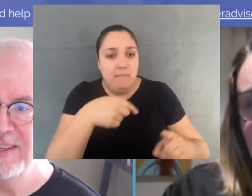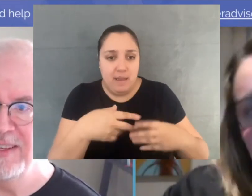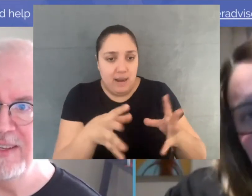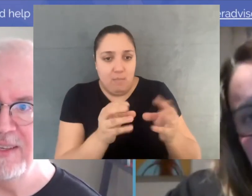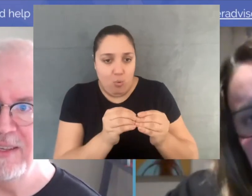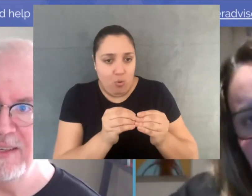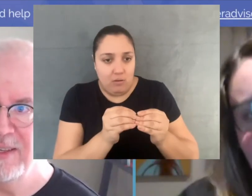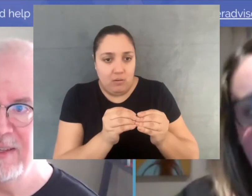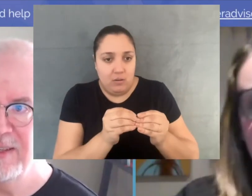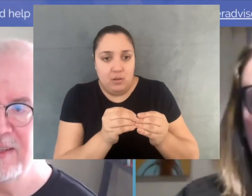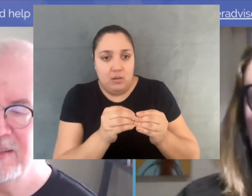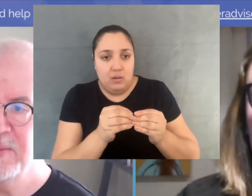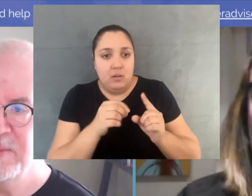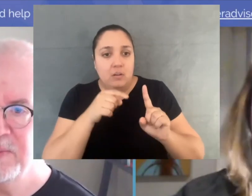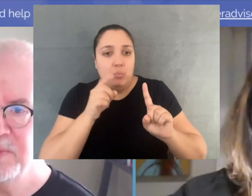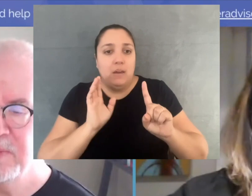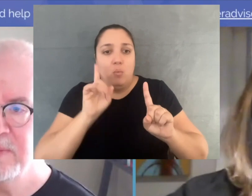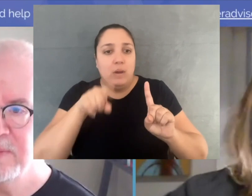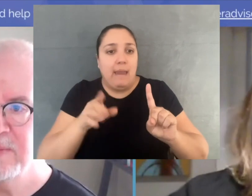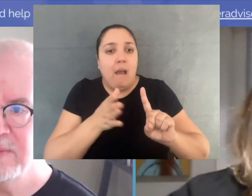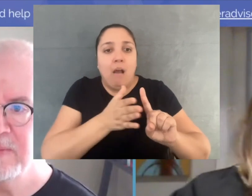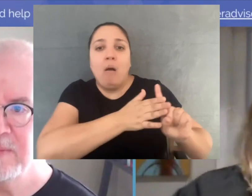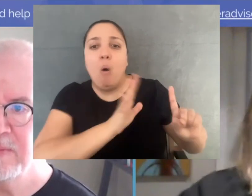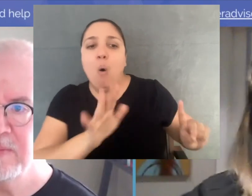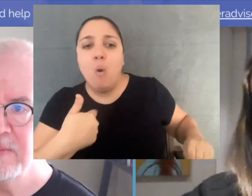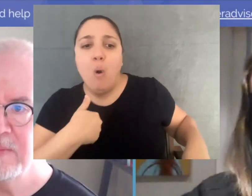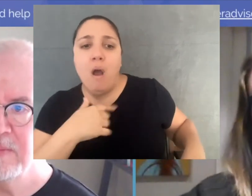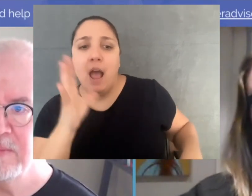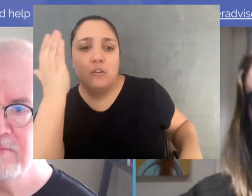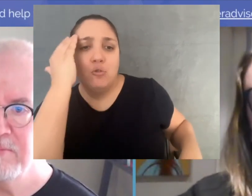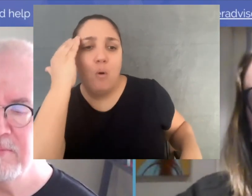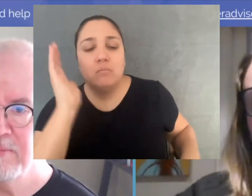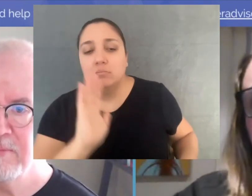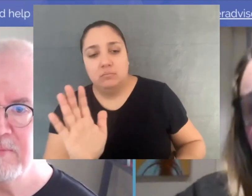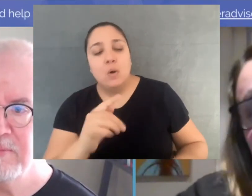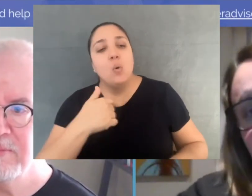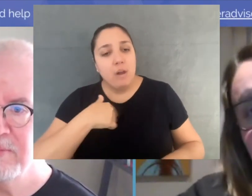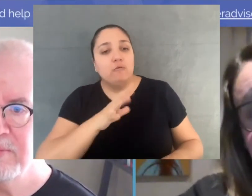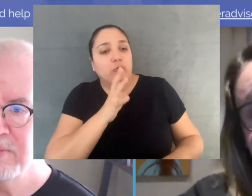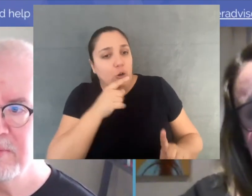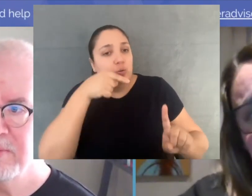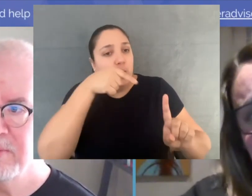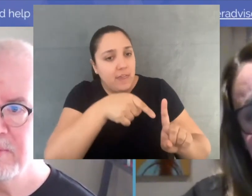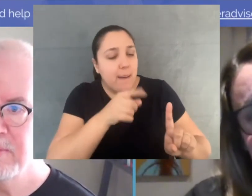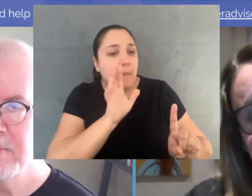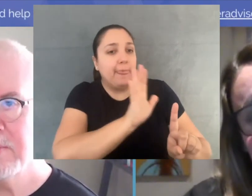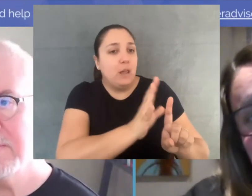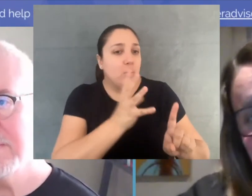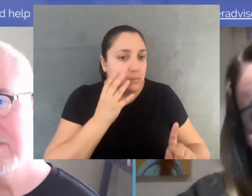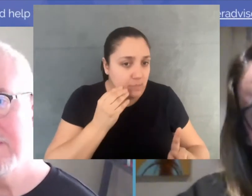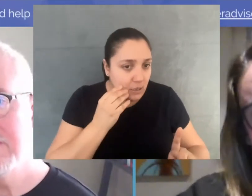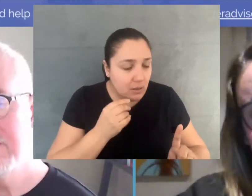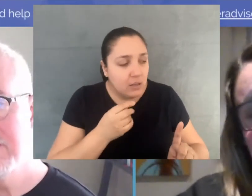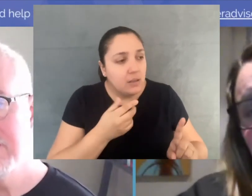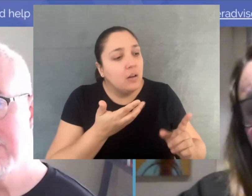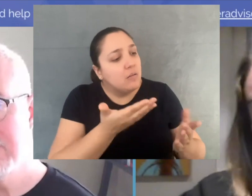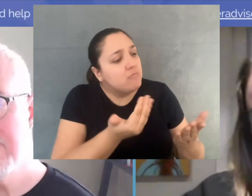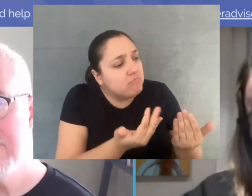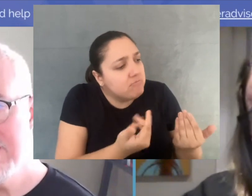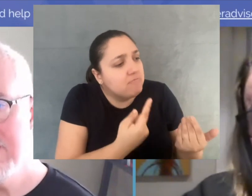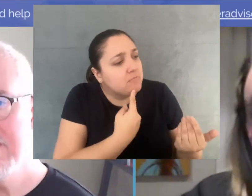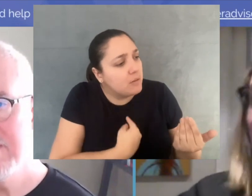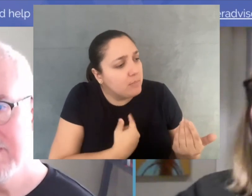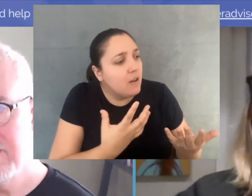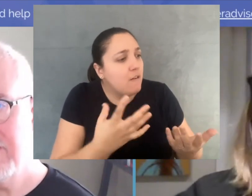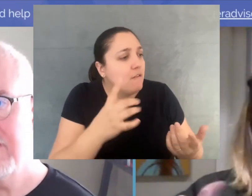speak for people anymore. We need to go direct to the source, and we need to see what are your experiences as a blind person, as a deaf person, as a person